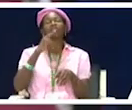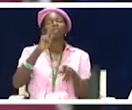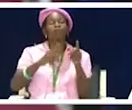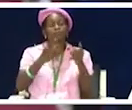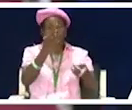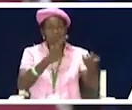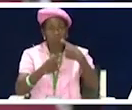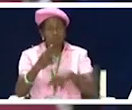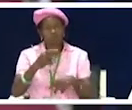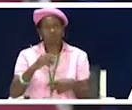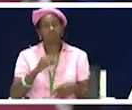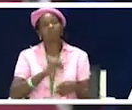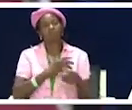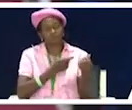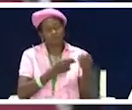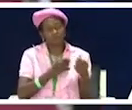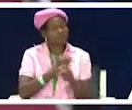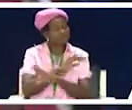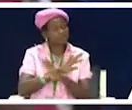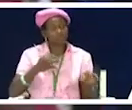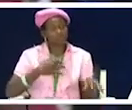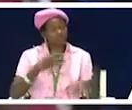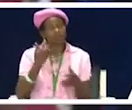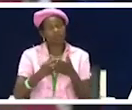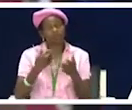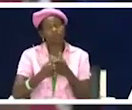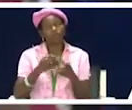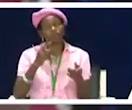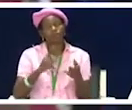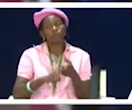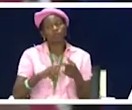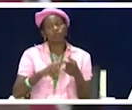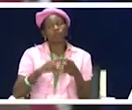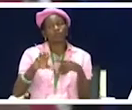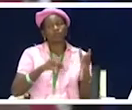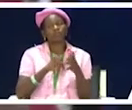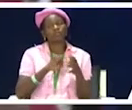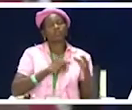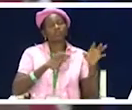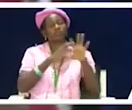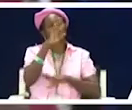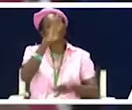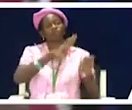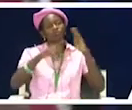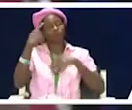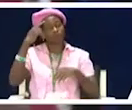I didn't have money to do it. I was causing the trouble for my father in heaven.